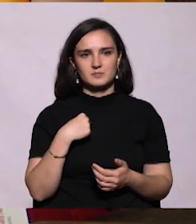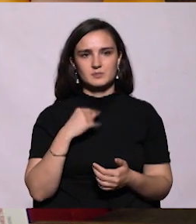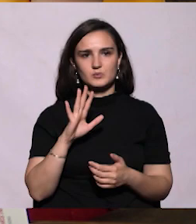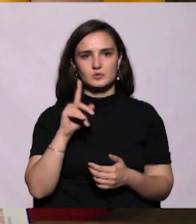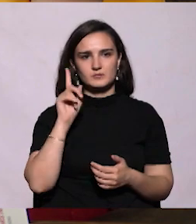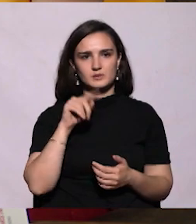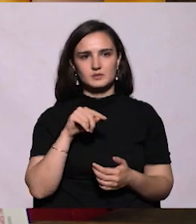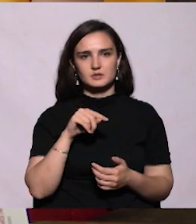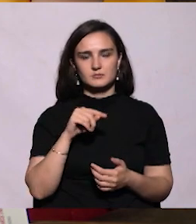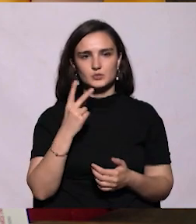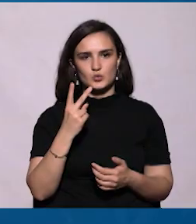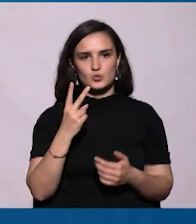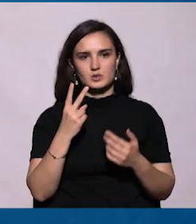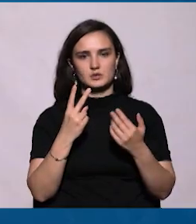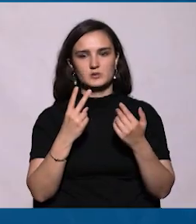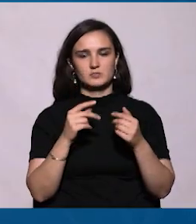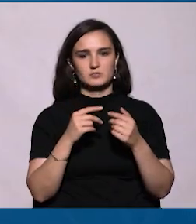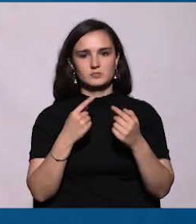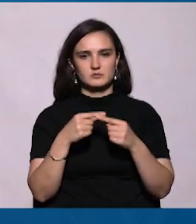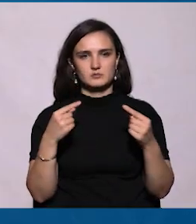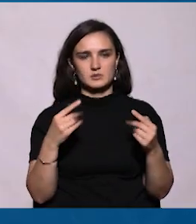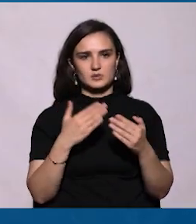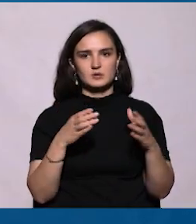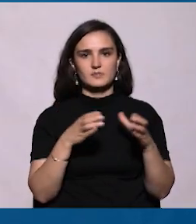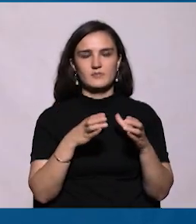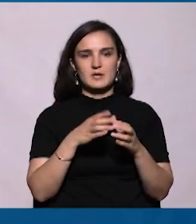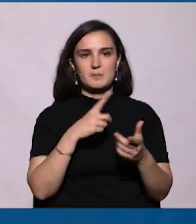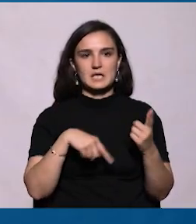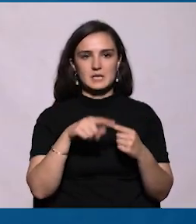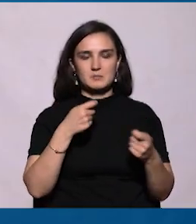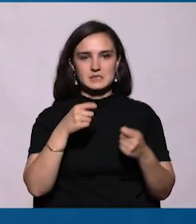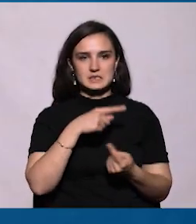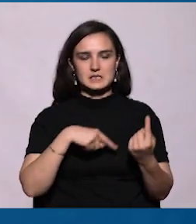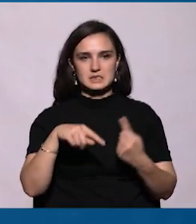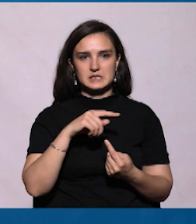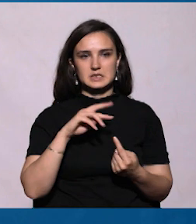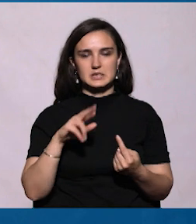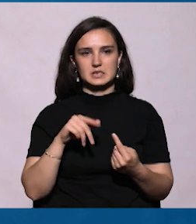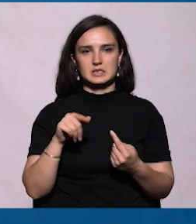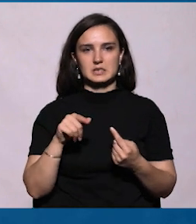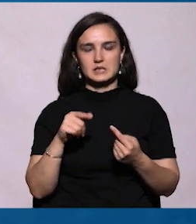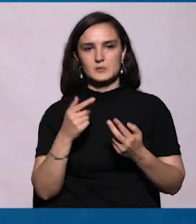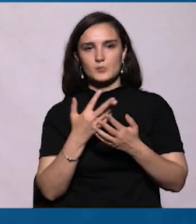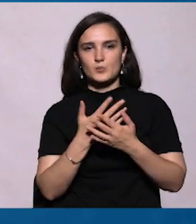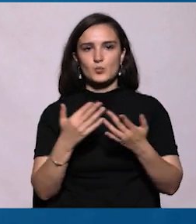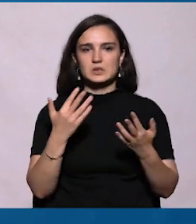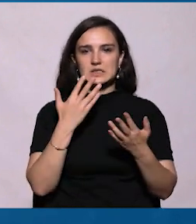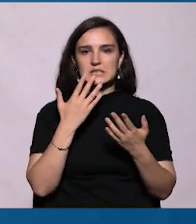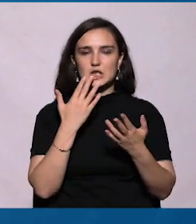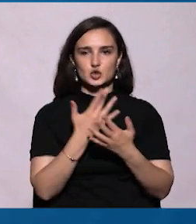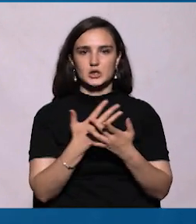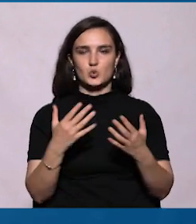only know two types. I know family-owned business and multinational